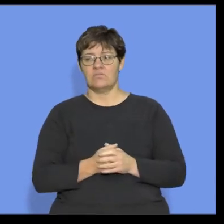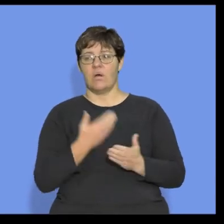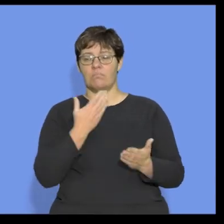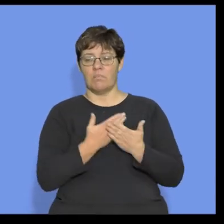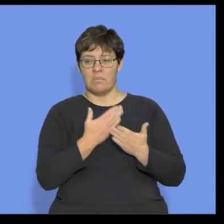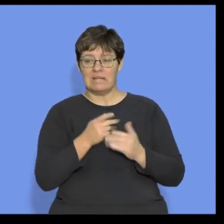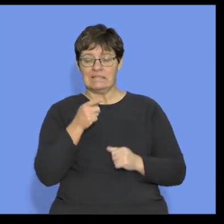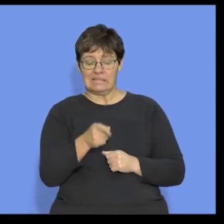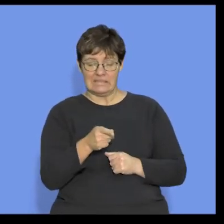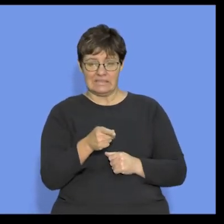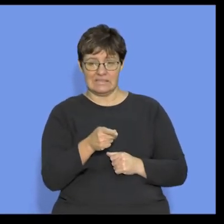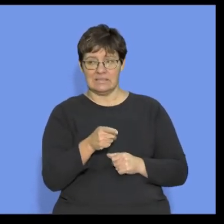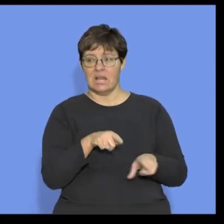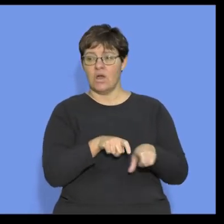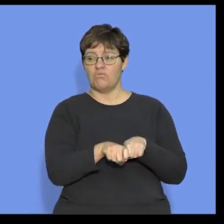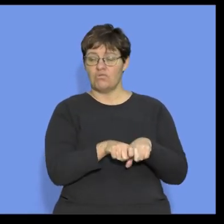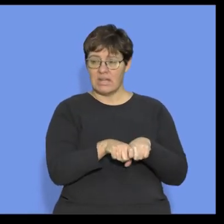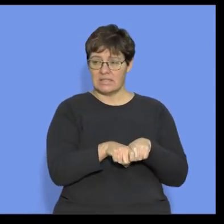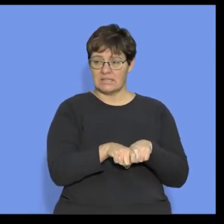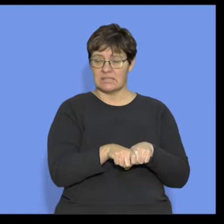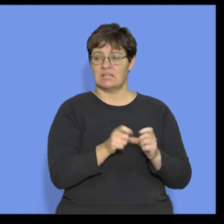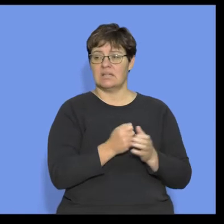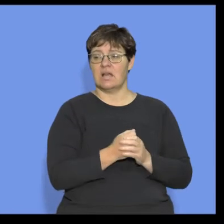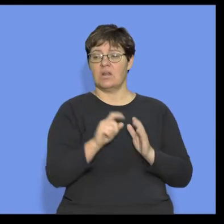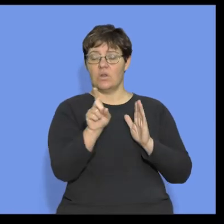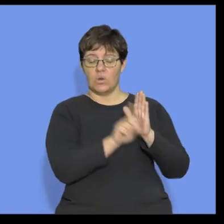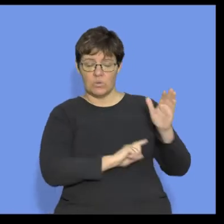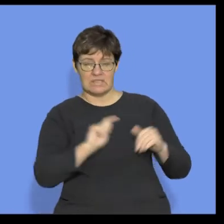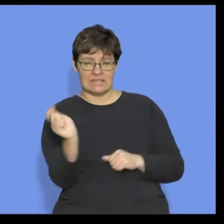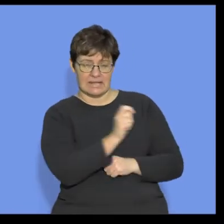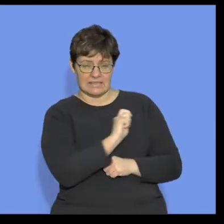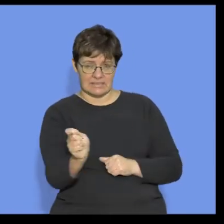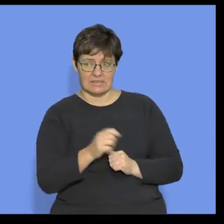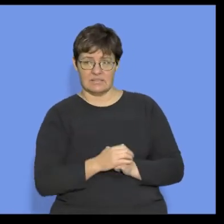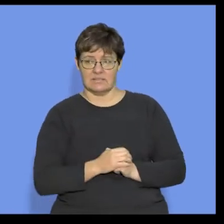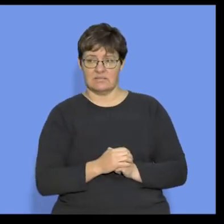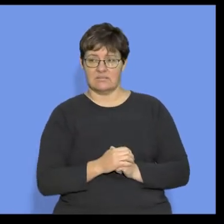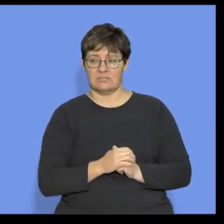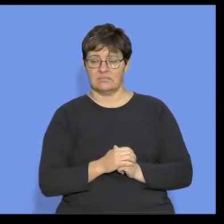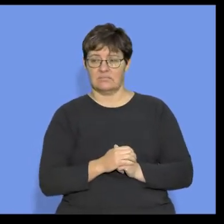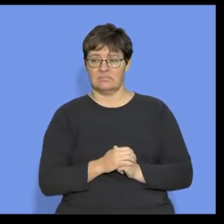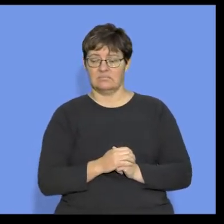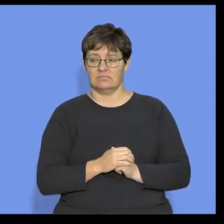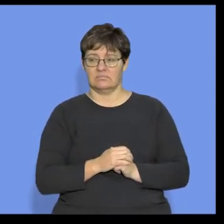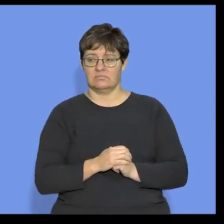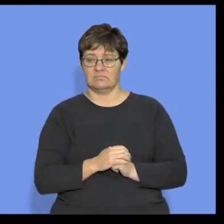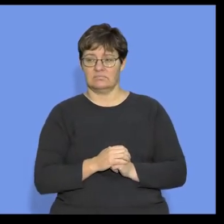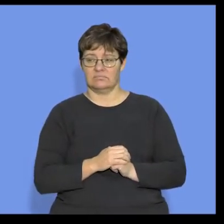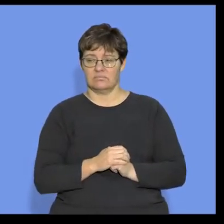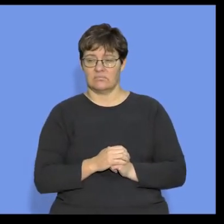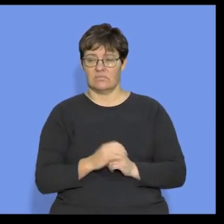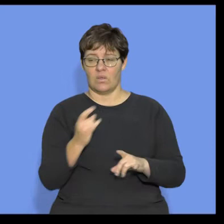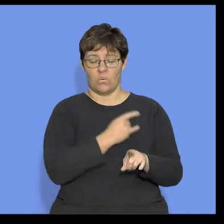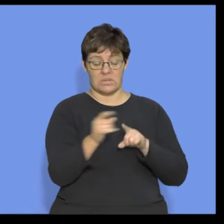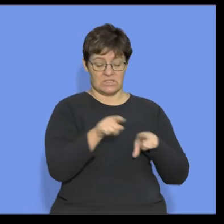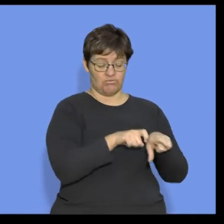that Thabo wins race and loses tennis, okay? Thabo wins